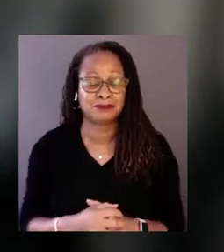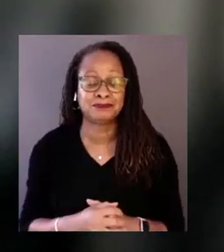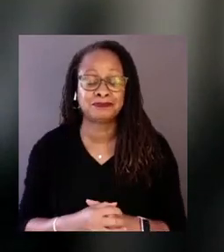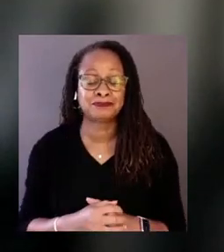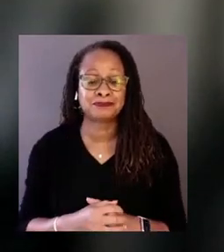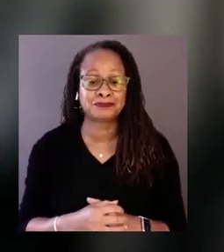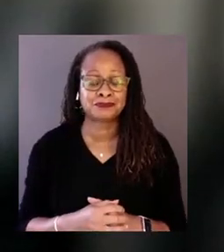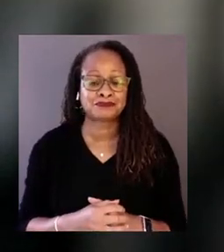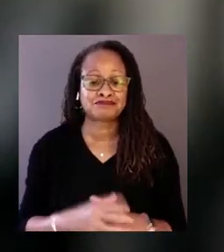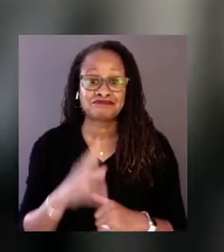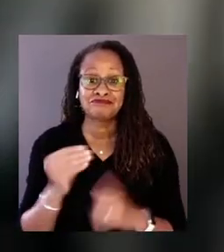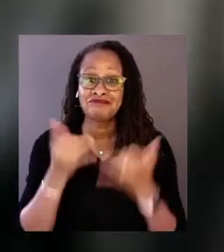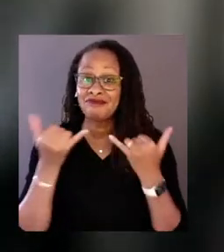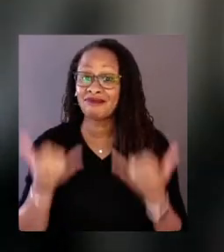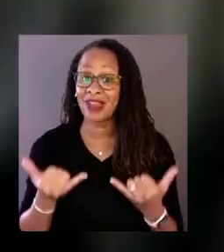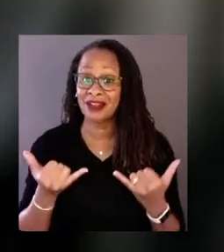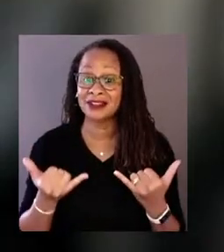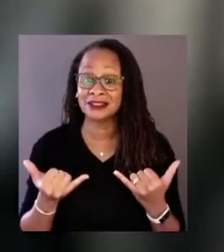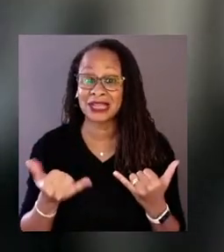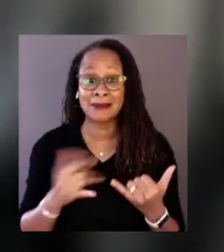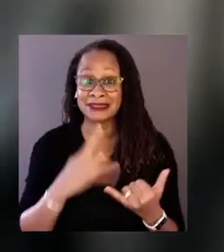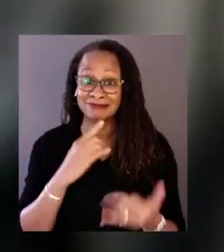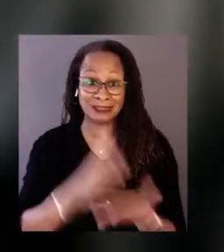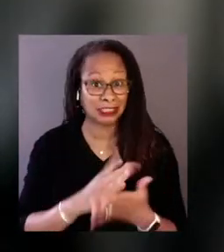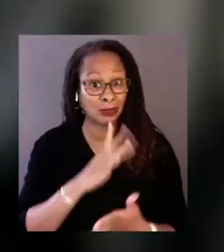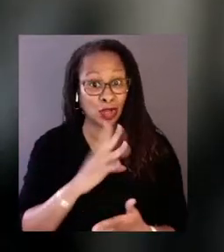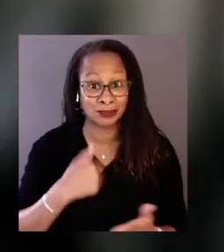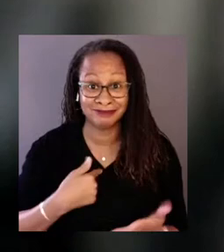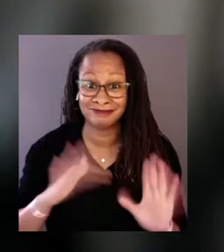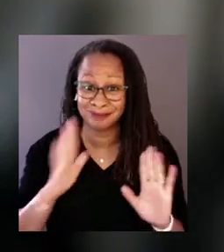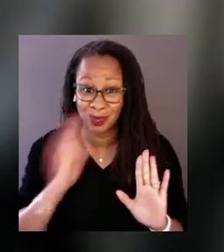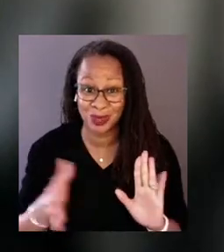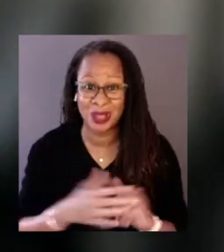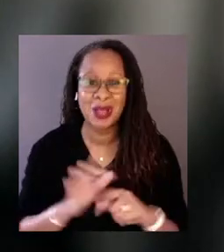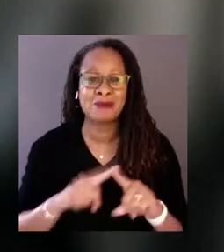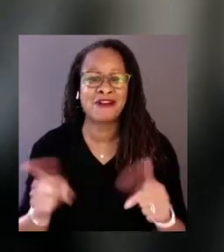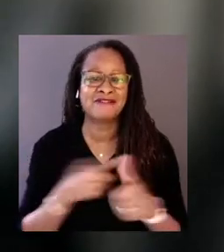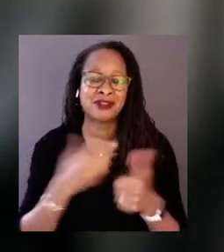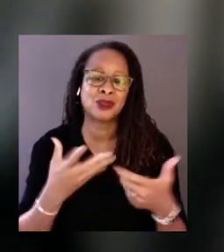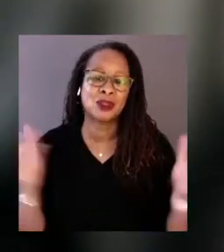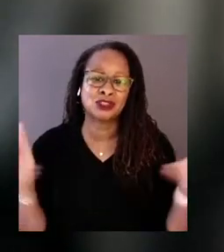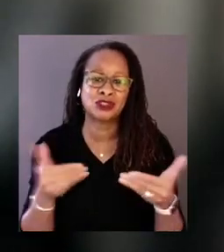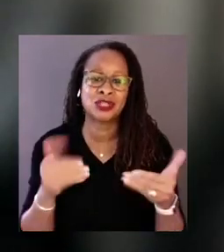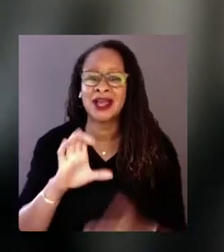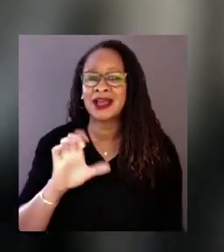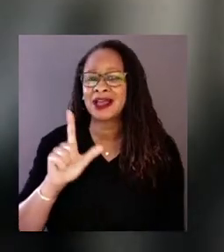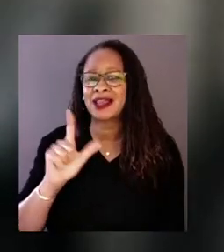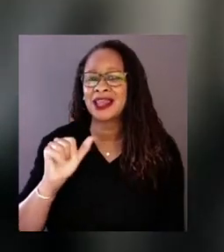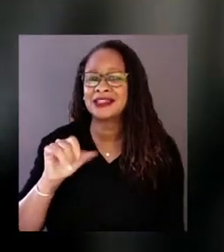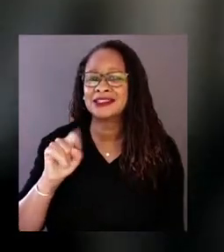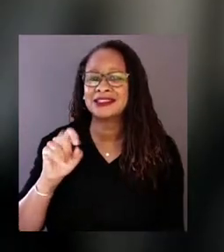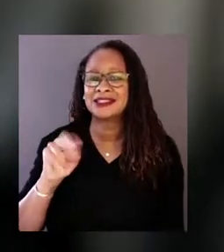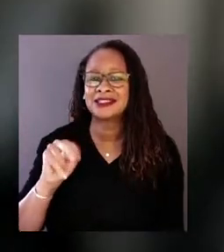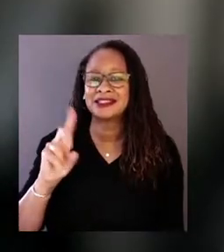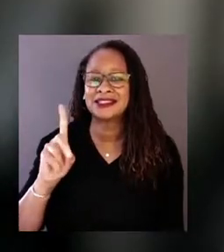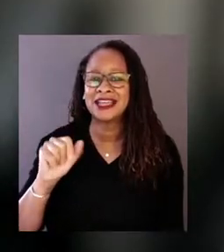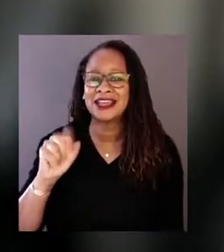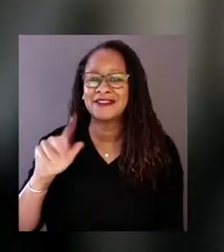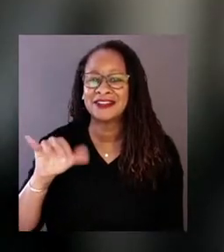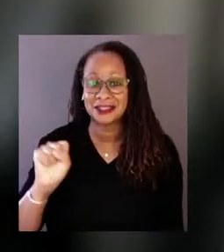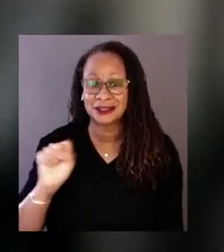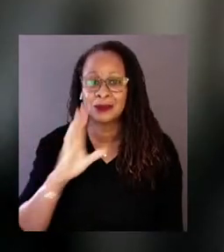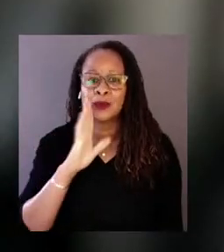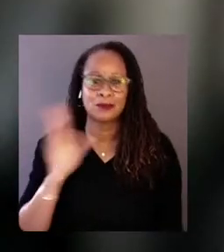And now I'm going to stop talking, but first I want to introduce Clayton Davis, who is our moderator today. We're